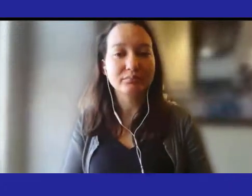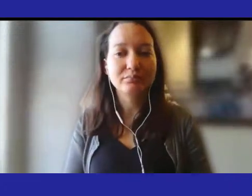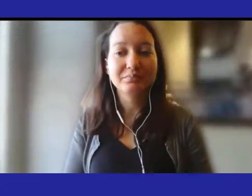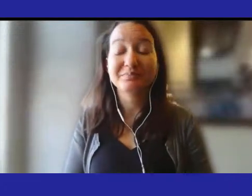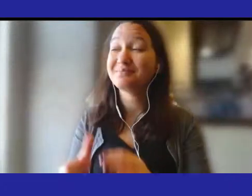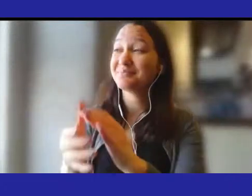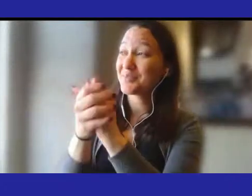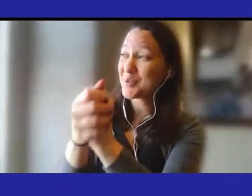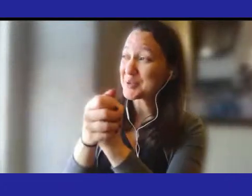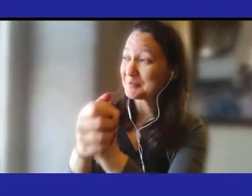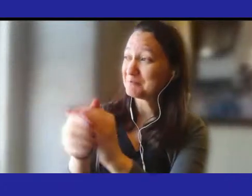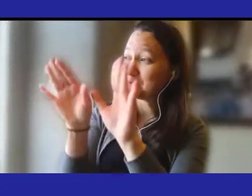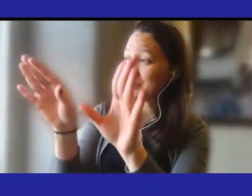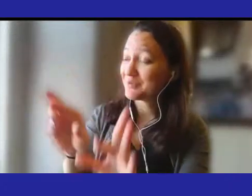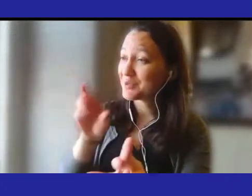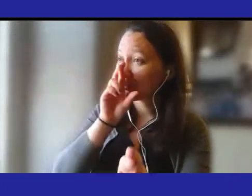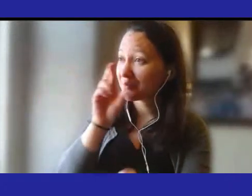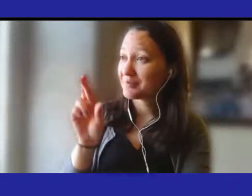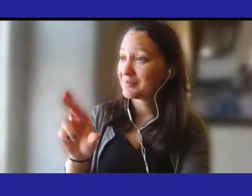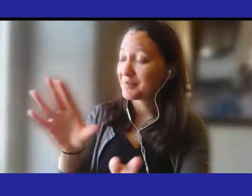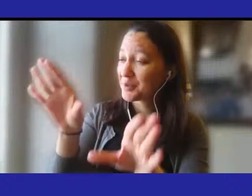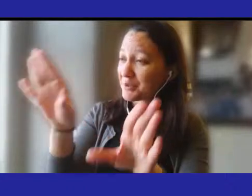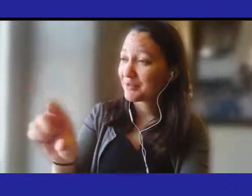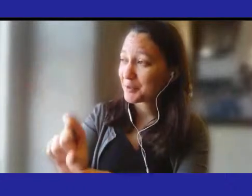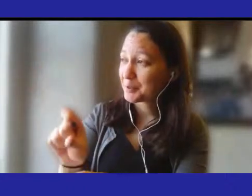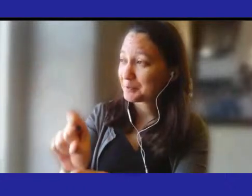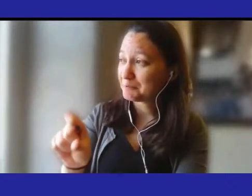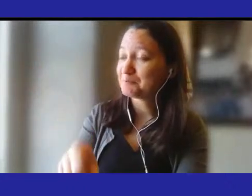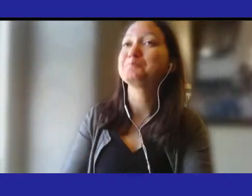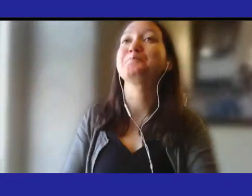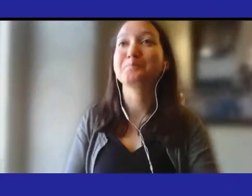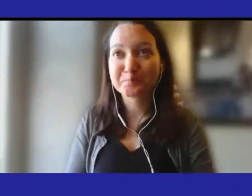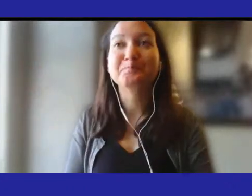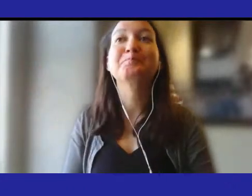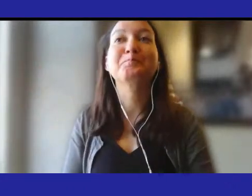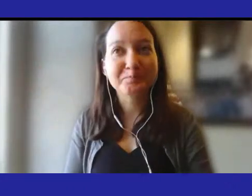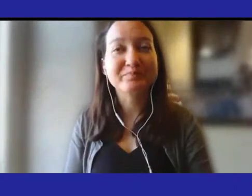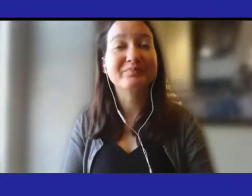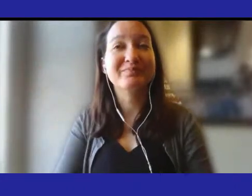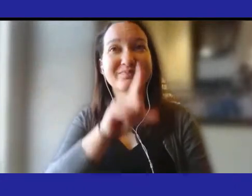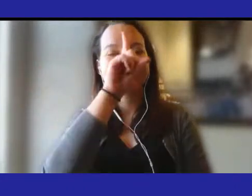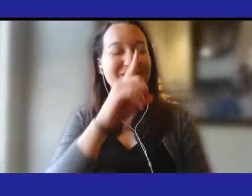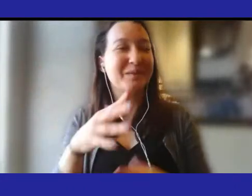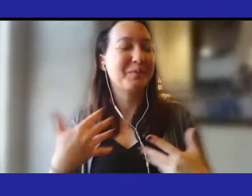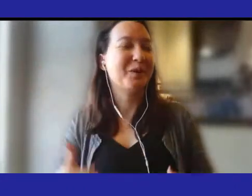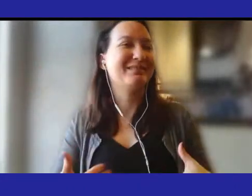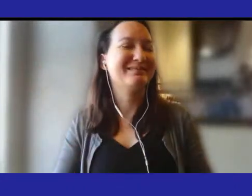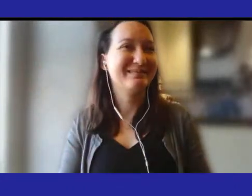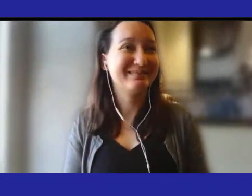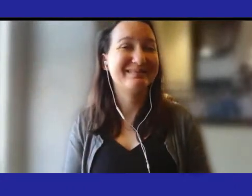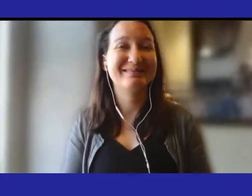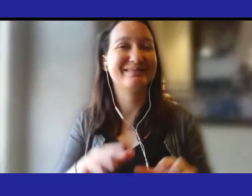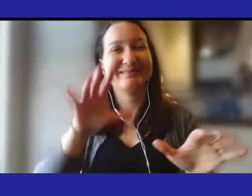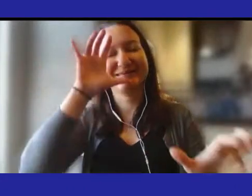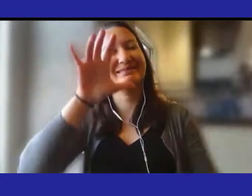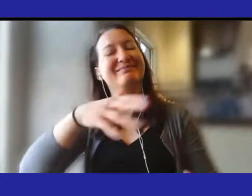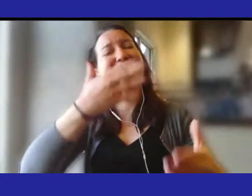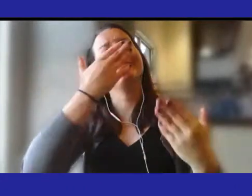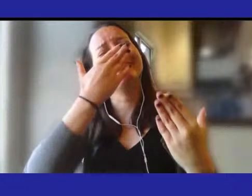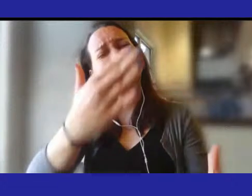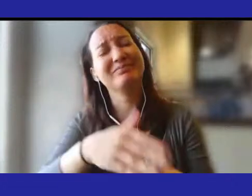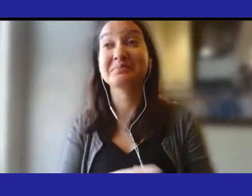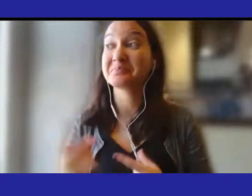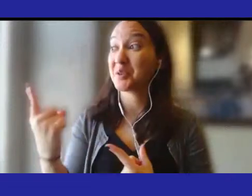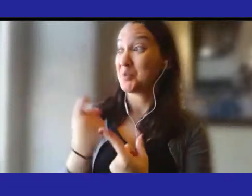Congratulations, excellent report and amazing work you've done. I think we all are amazed by it, and I thank you. Any questions